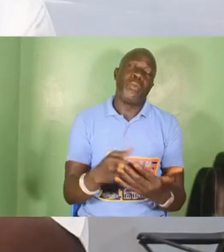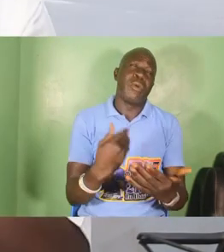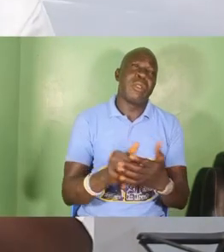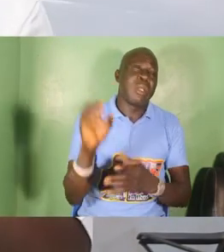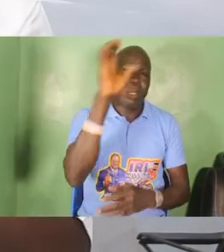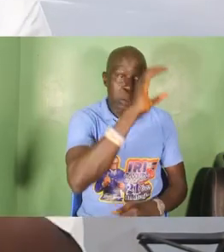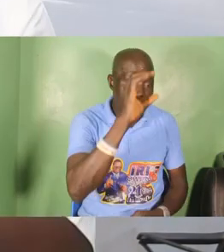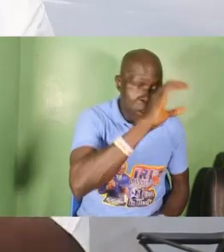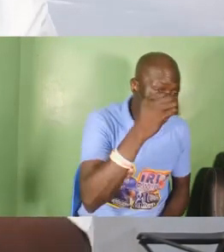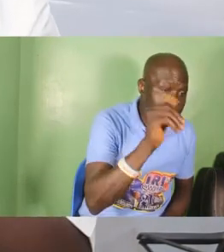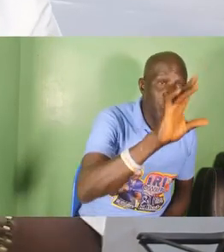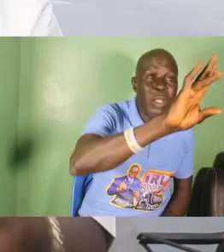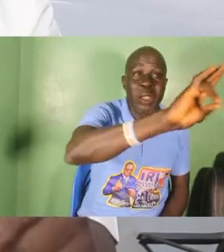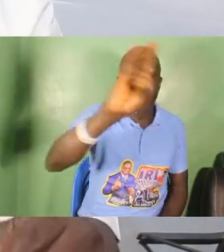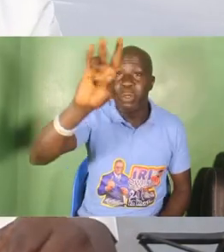the money she's looking for was